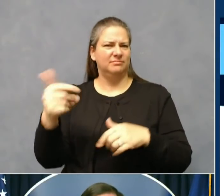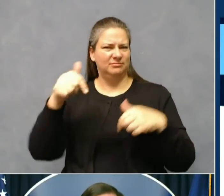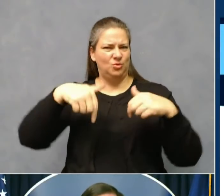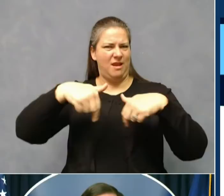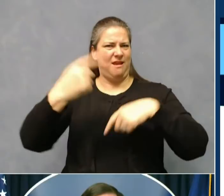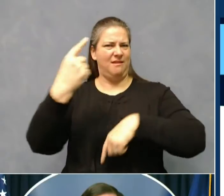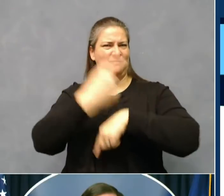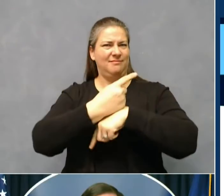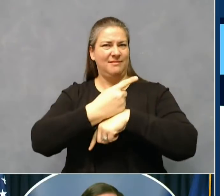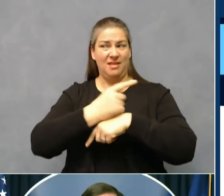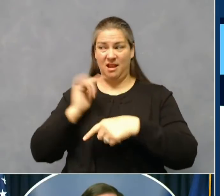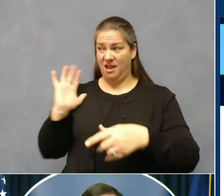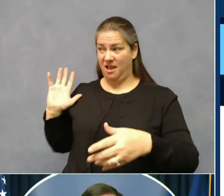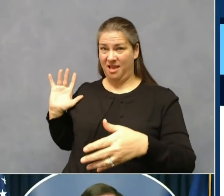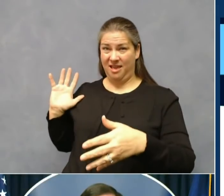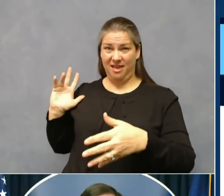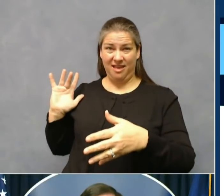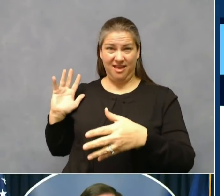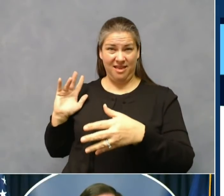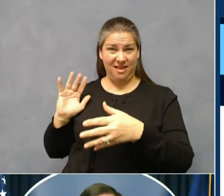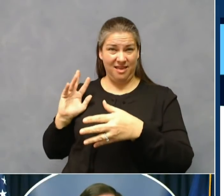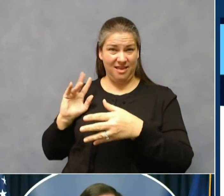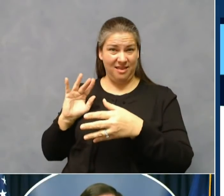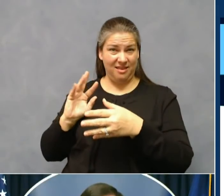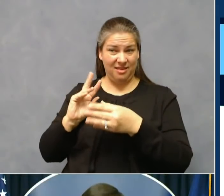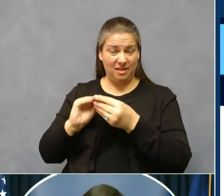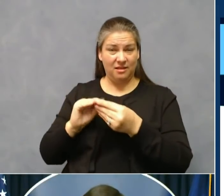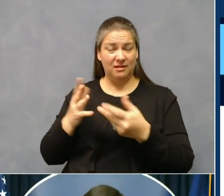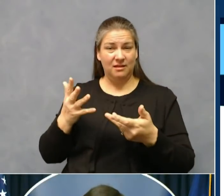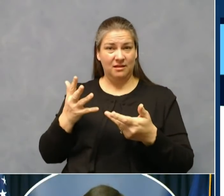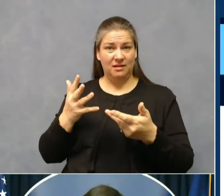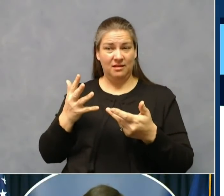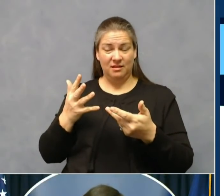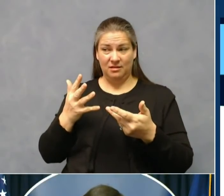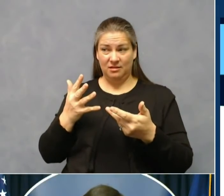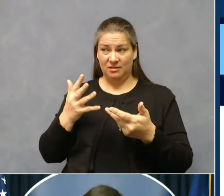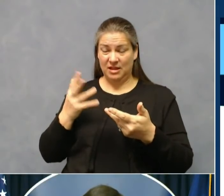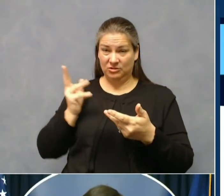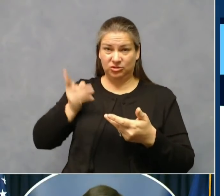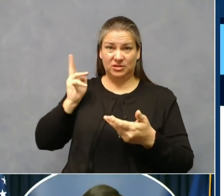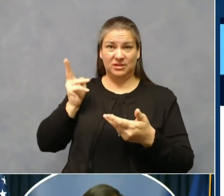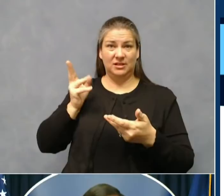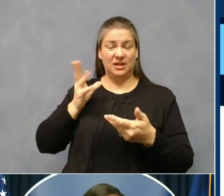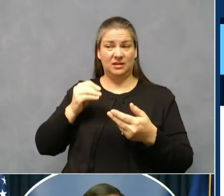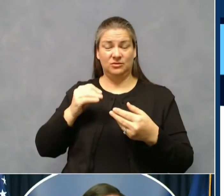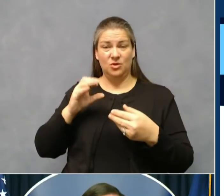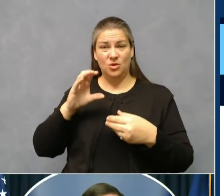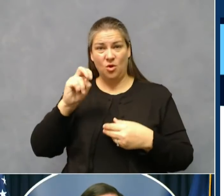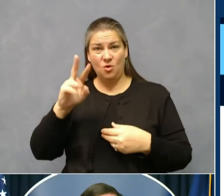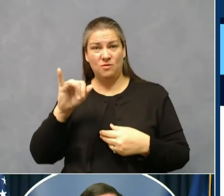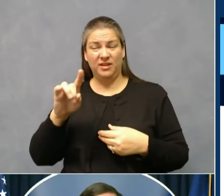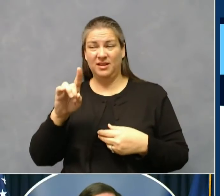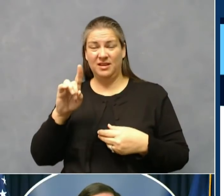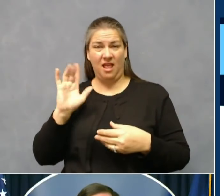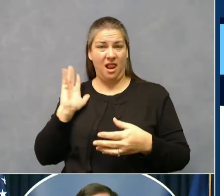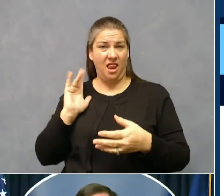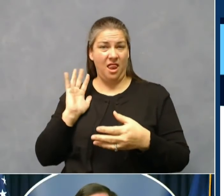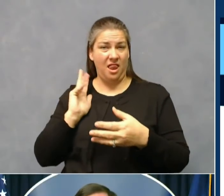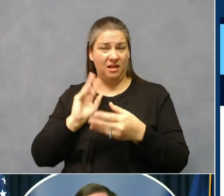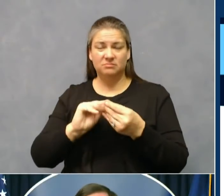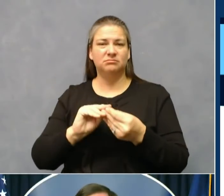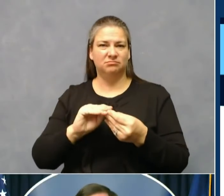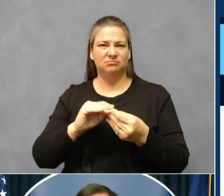our history and certainly our fight against COVID-19. And we're also at a record